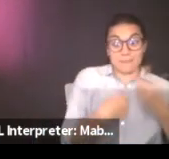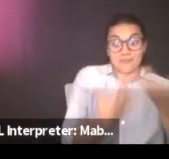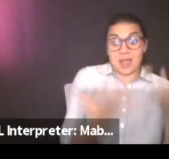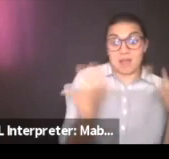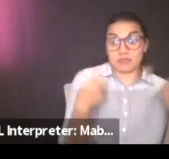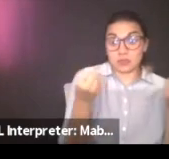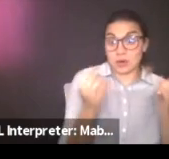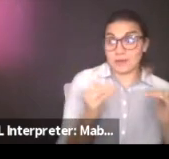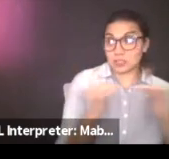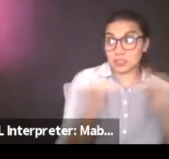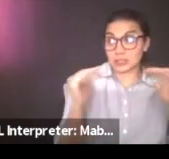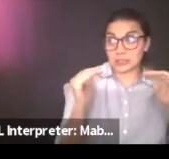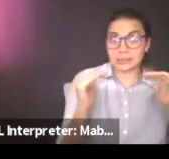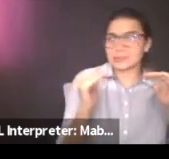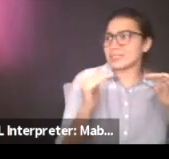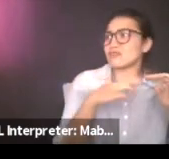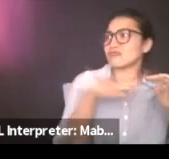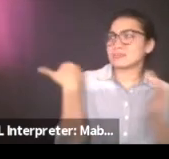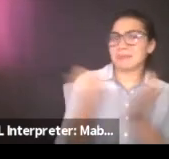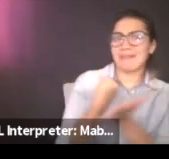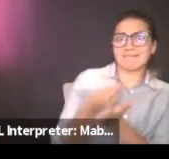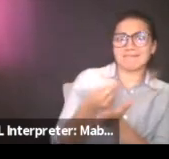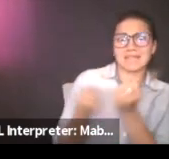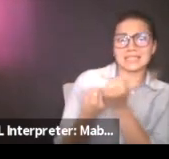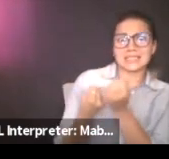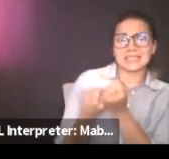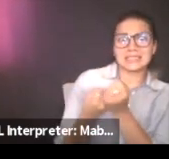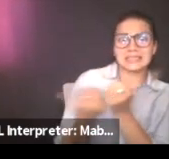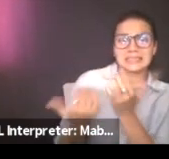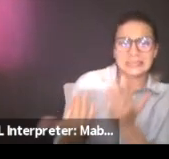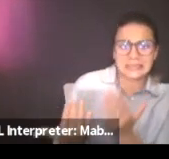justice if they were VAWA funded.